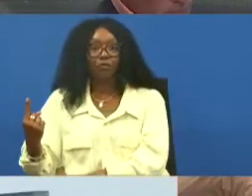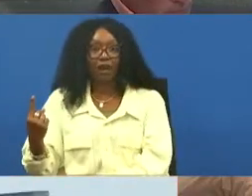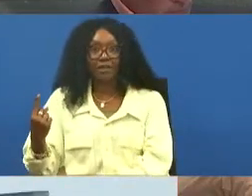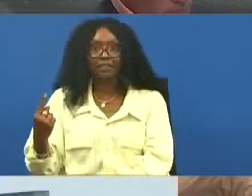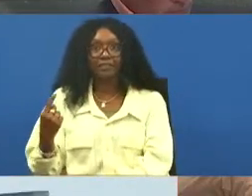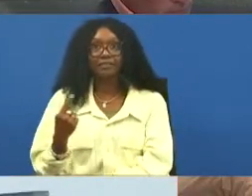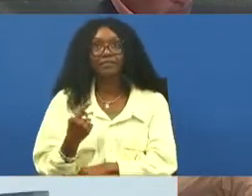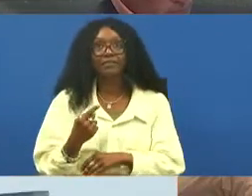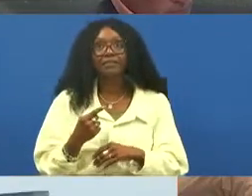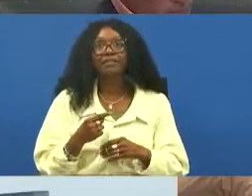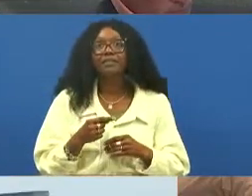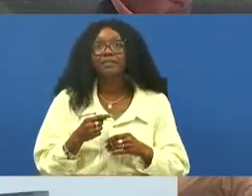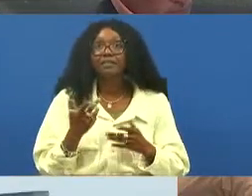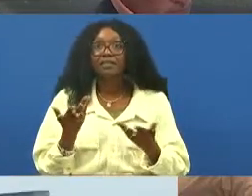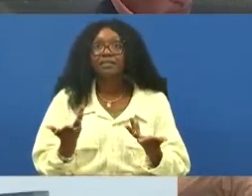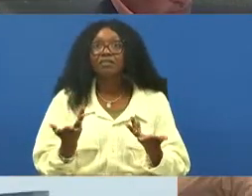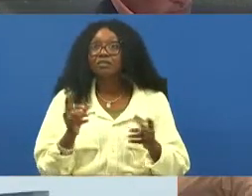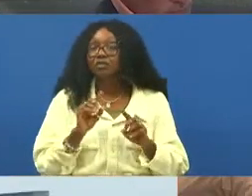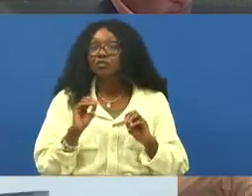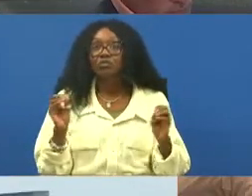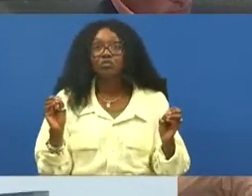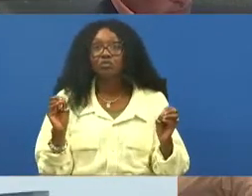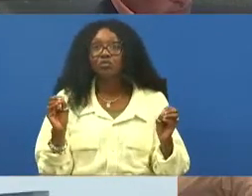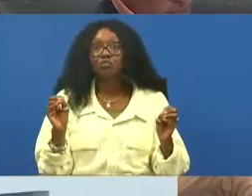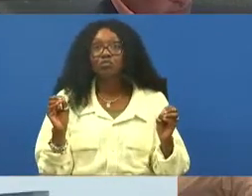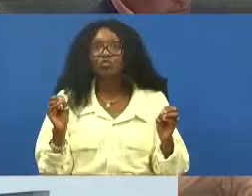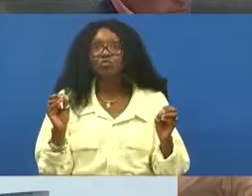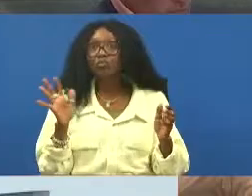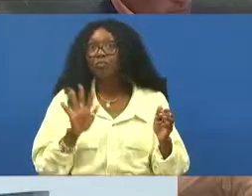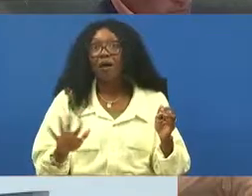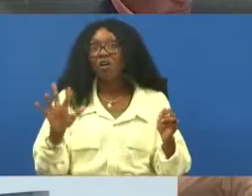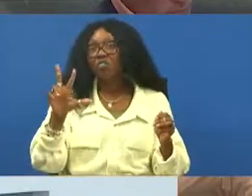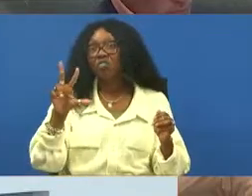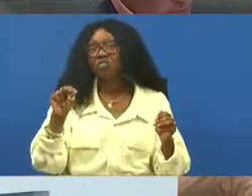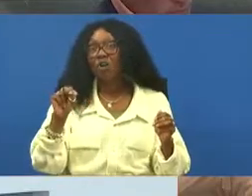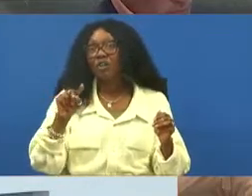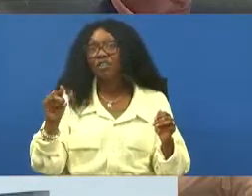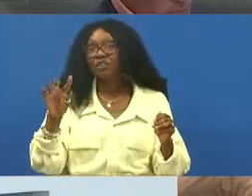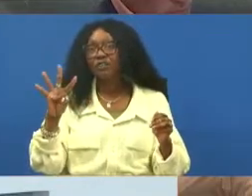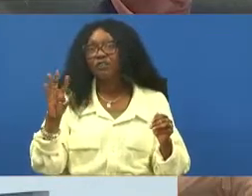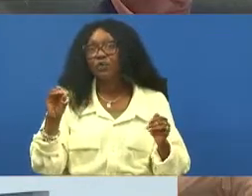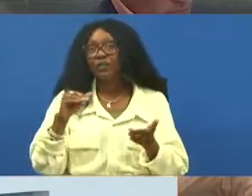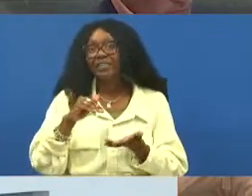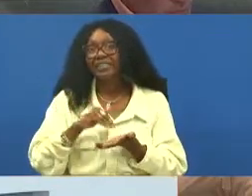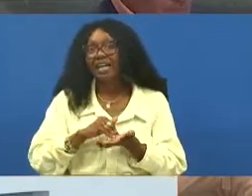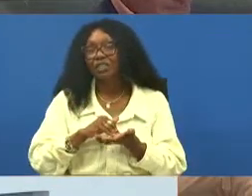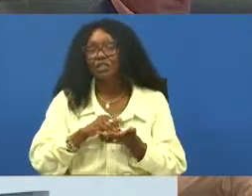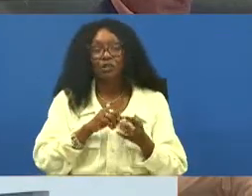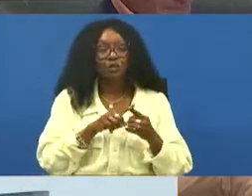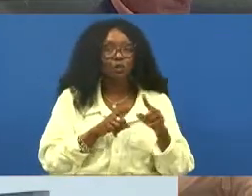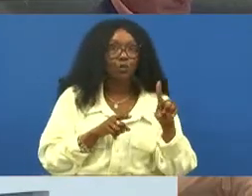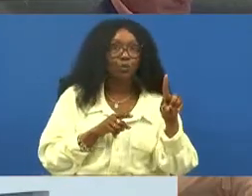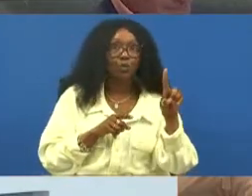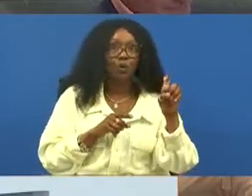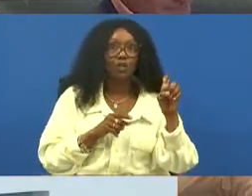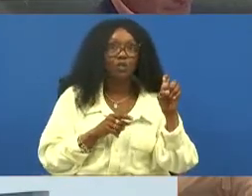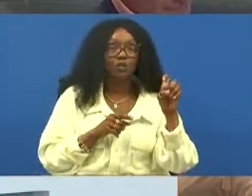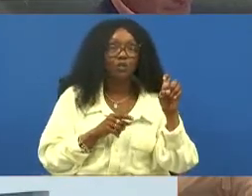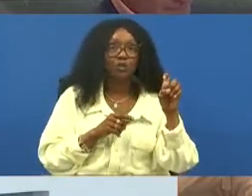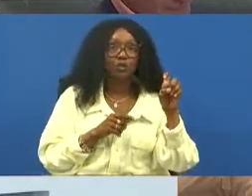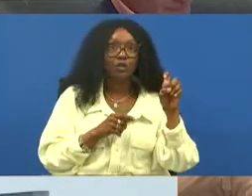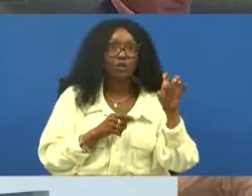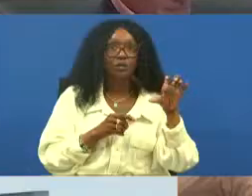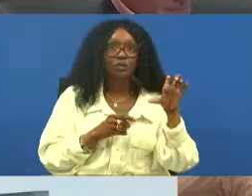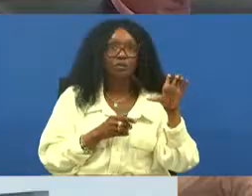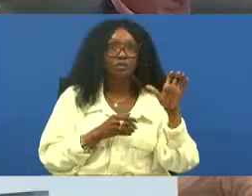It's just a cost difference would go up significantly, like from 30 to 40,000 to a 140,000 plus piece of property. Sir, that's